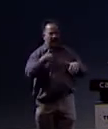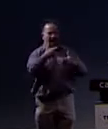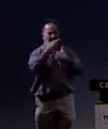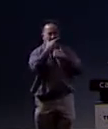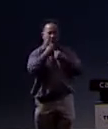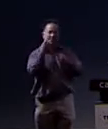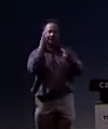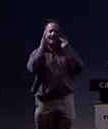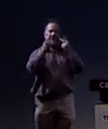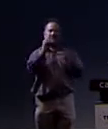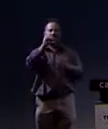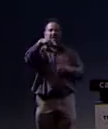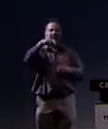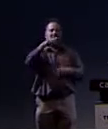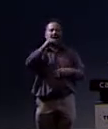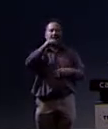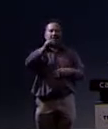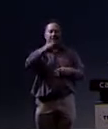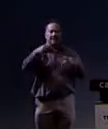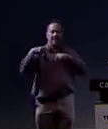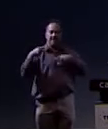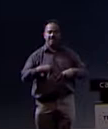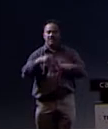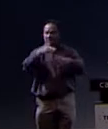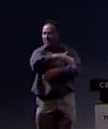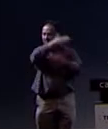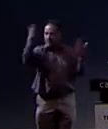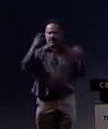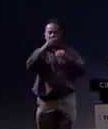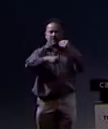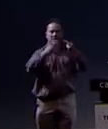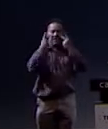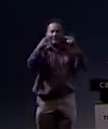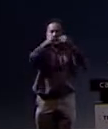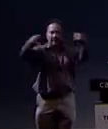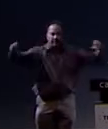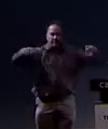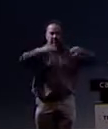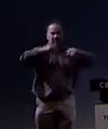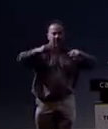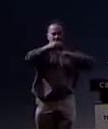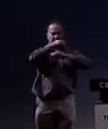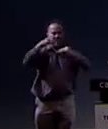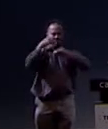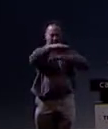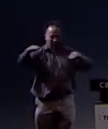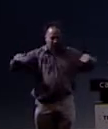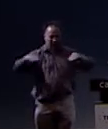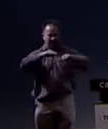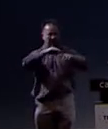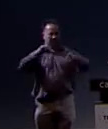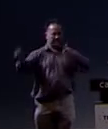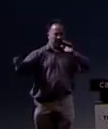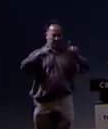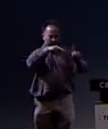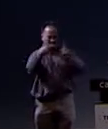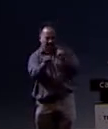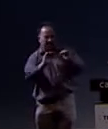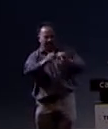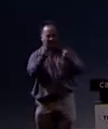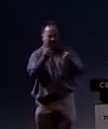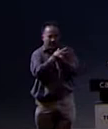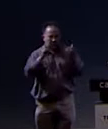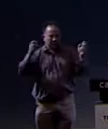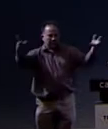of space, in the optics of physical space, about sight lines and parallax and perspective and shading and how those things can be drawn